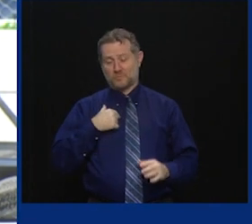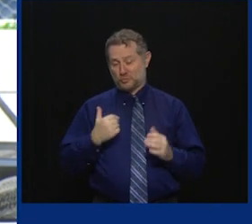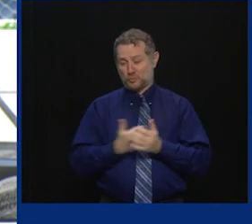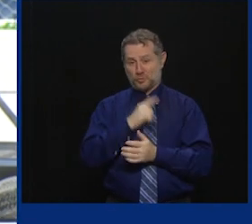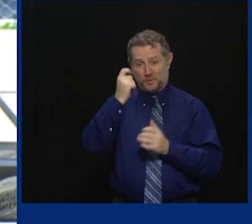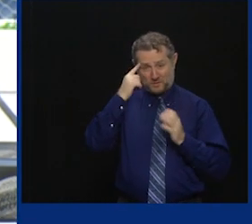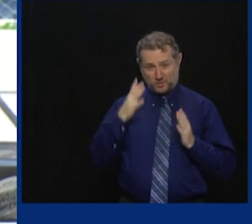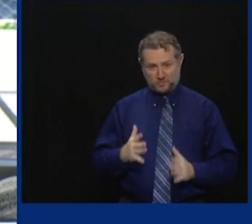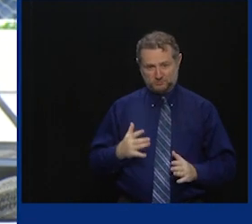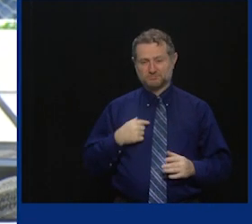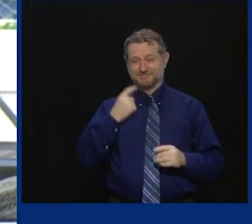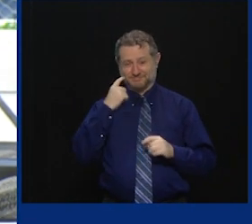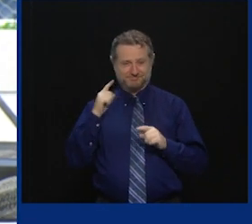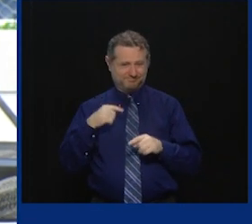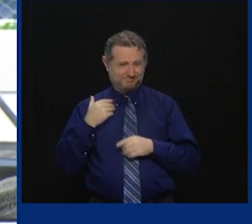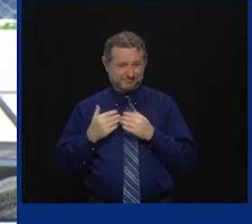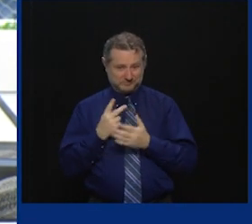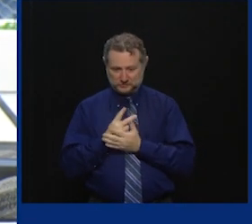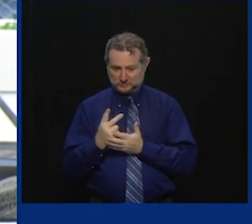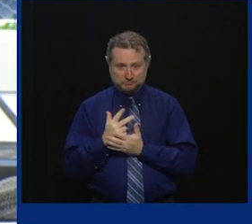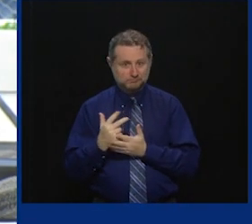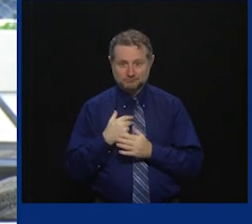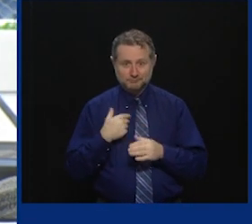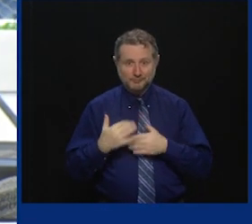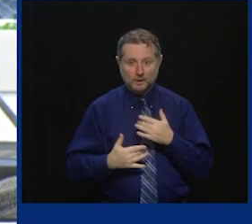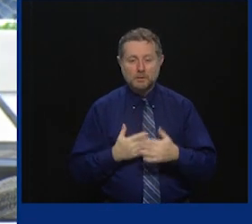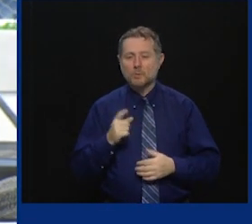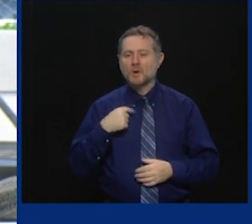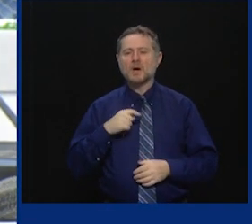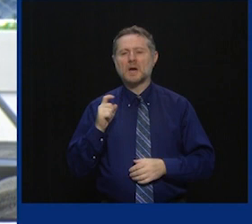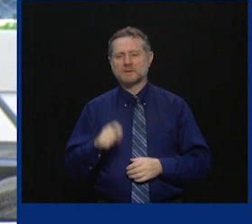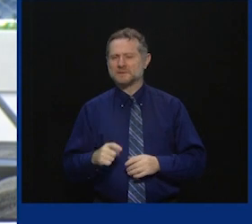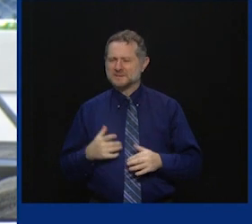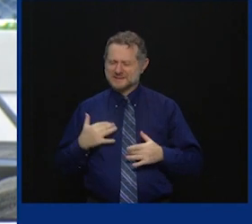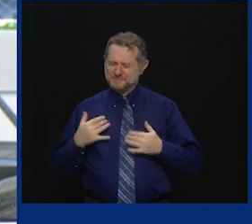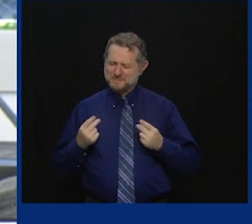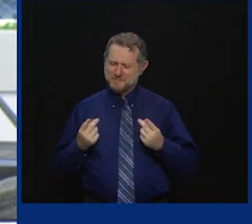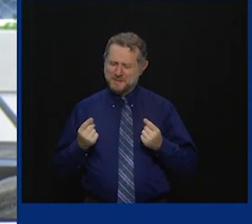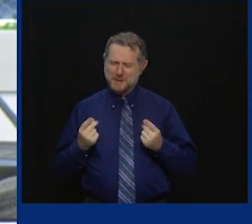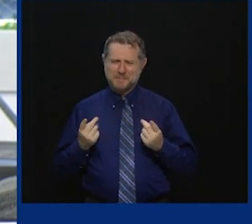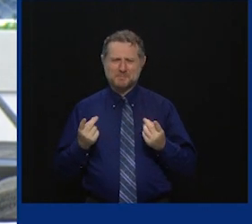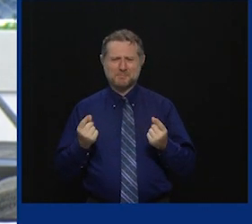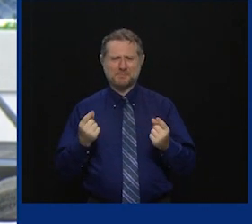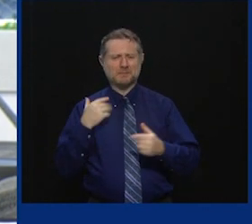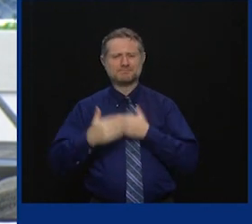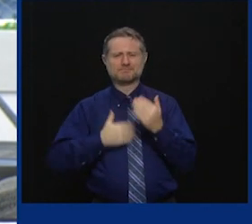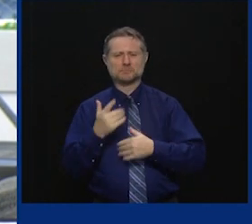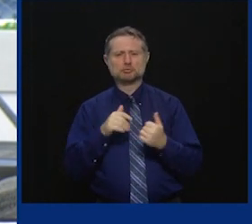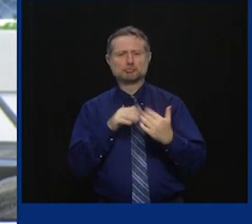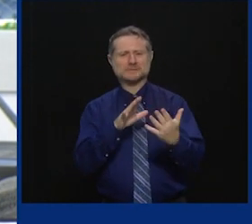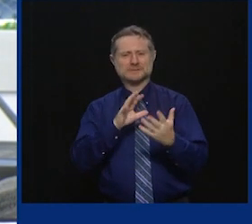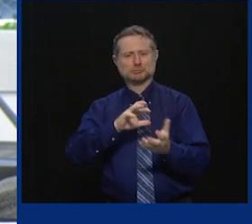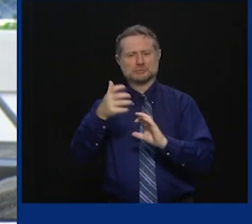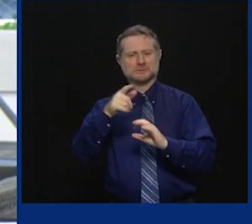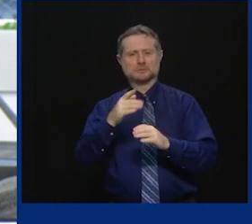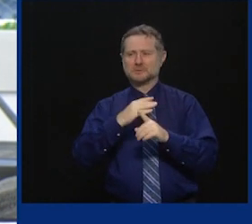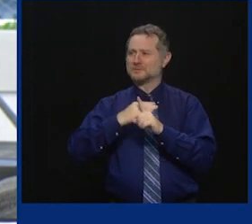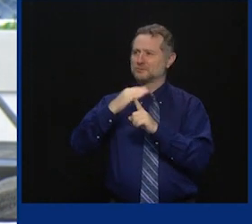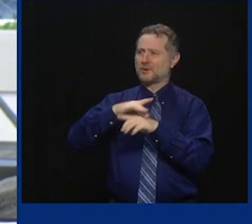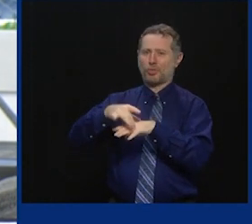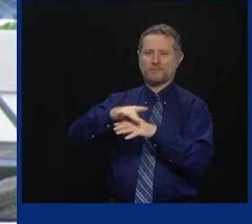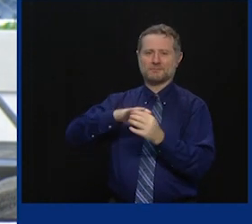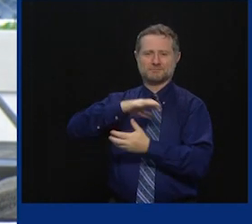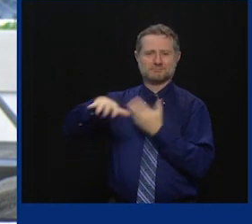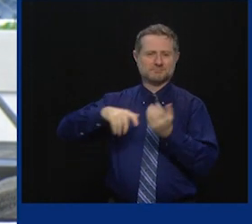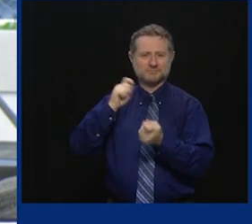we have to be on hyper speed in terms of addressing the climate. So I want to outline a few key steps we're taking as part of our